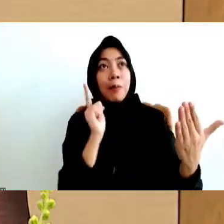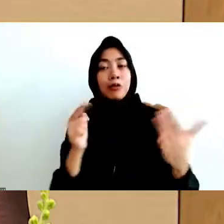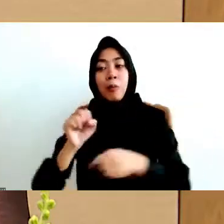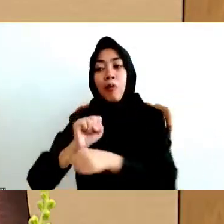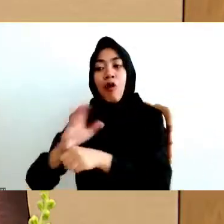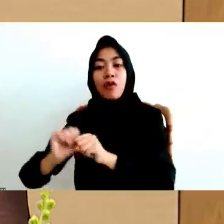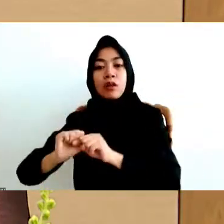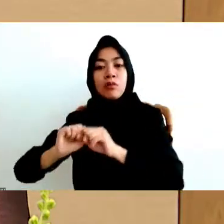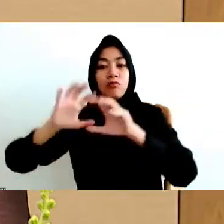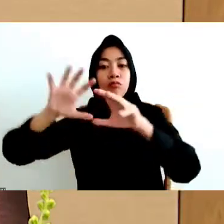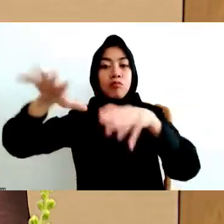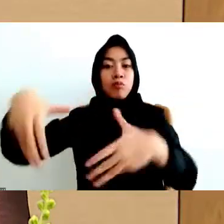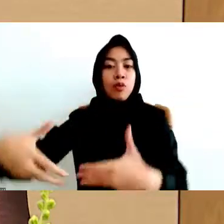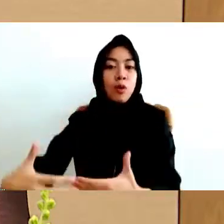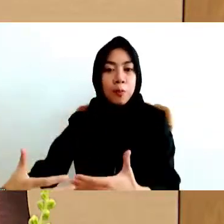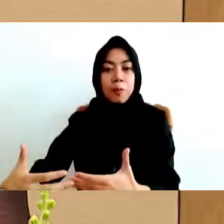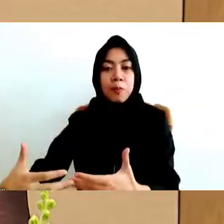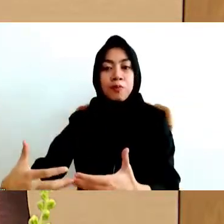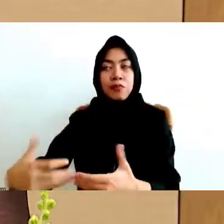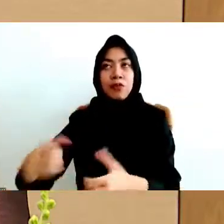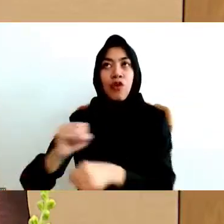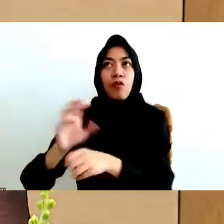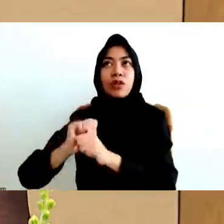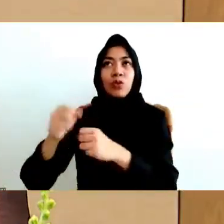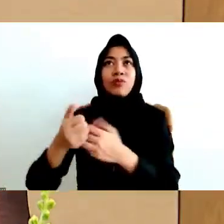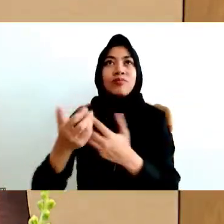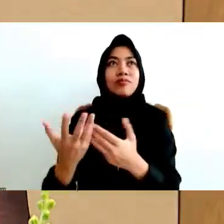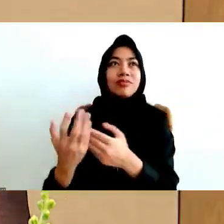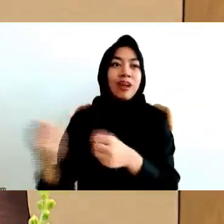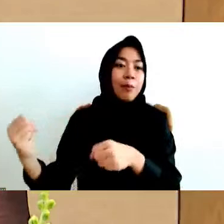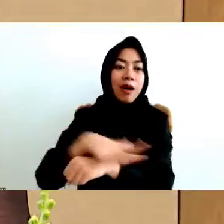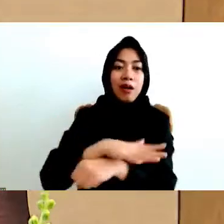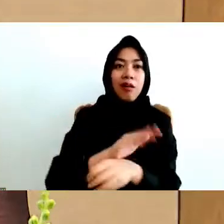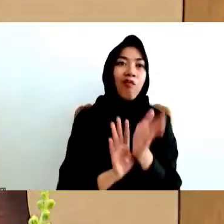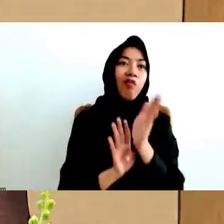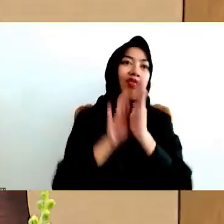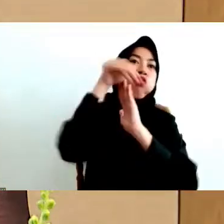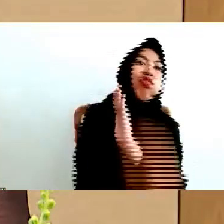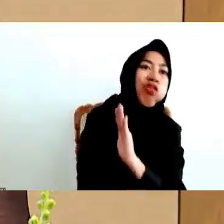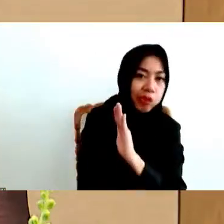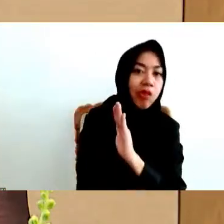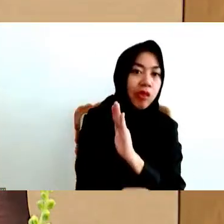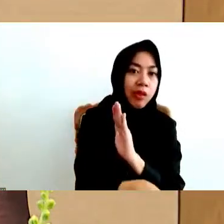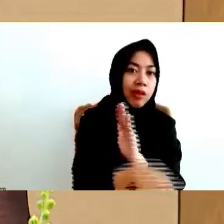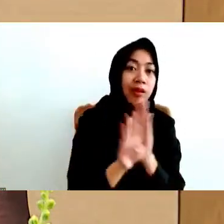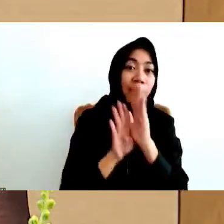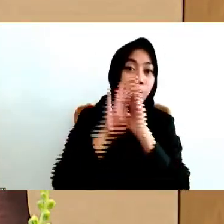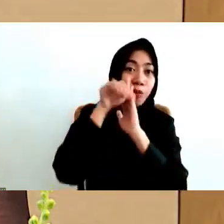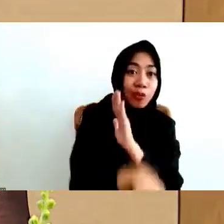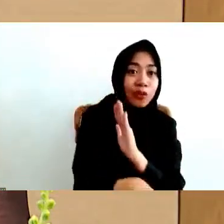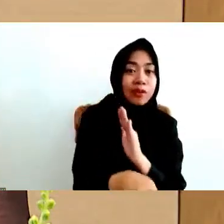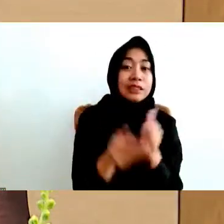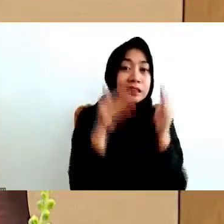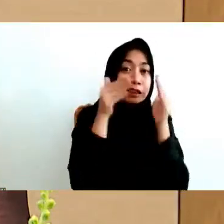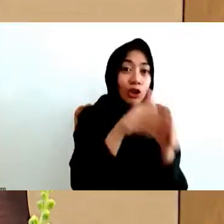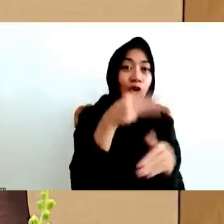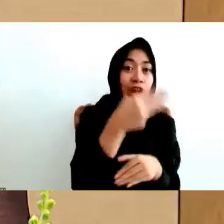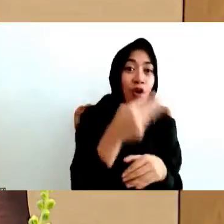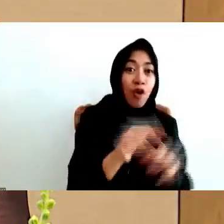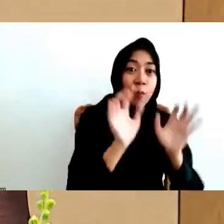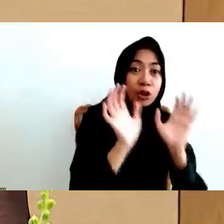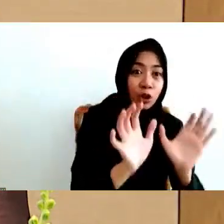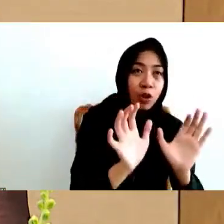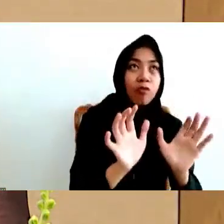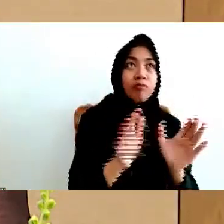is unprecedented crisis that not just hit the economic welfare, the economic aspect of